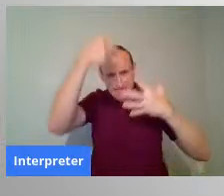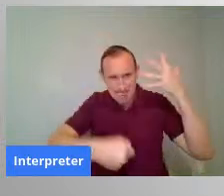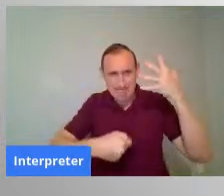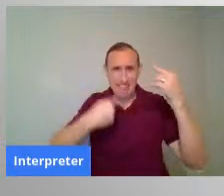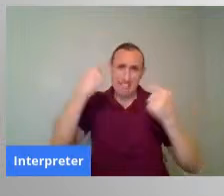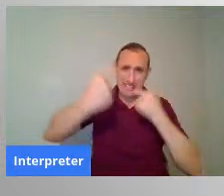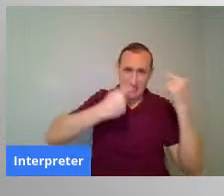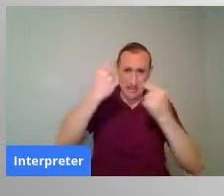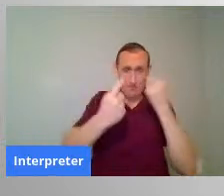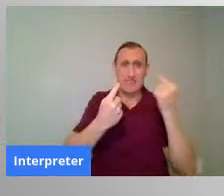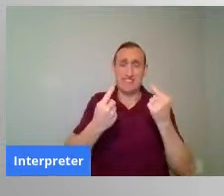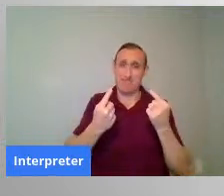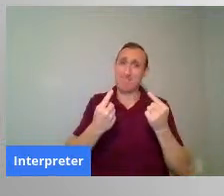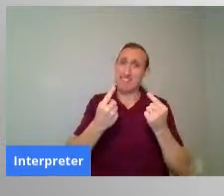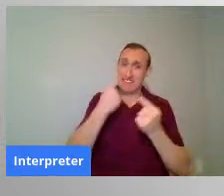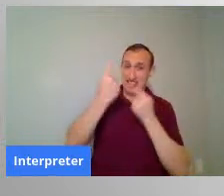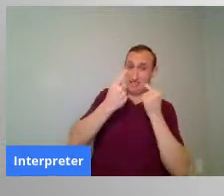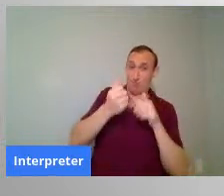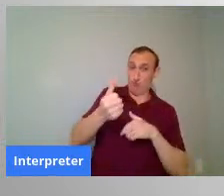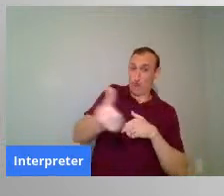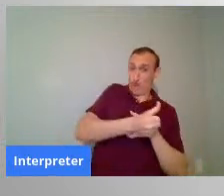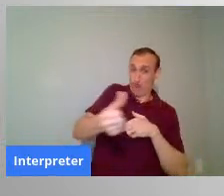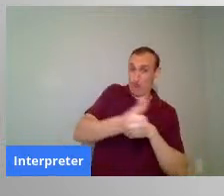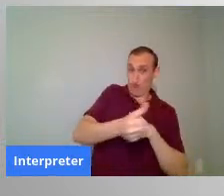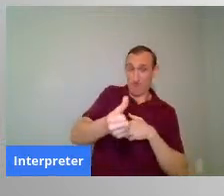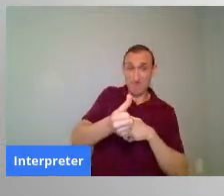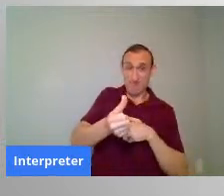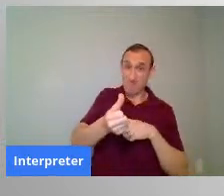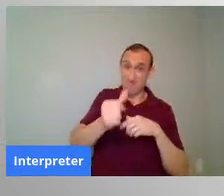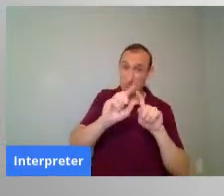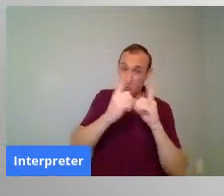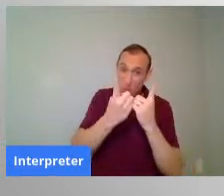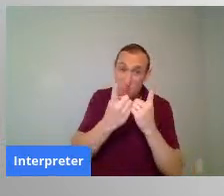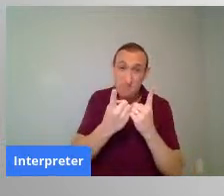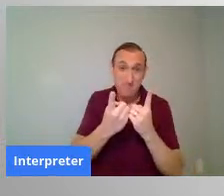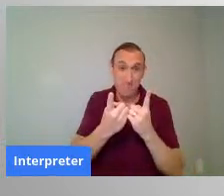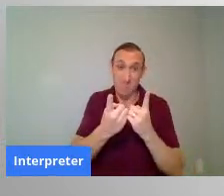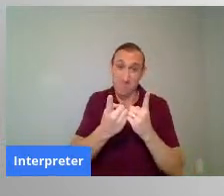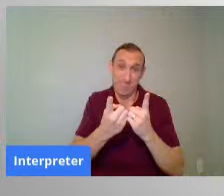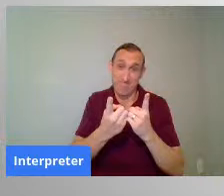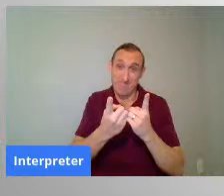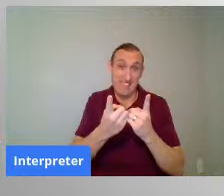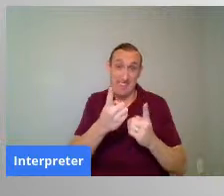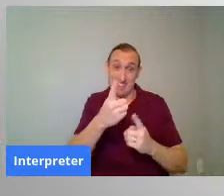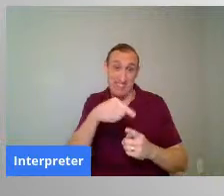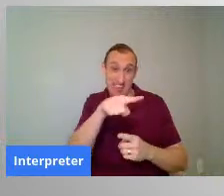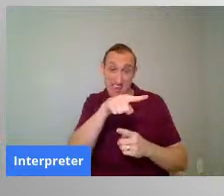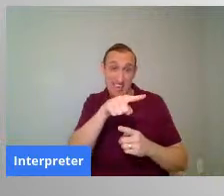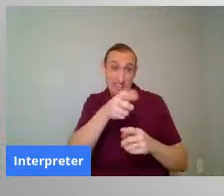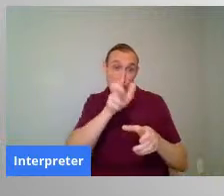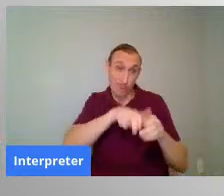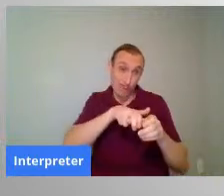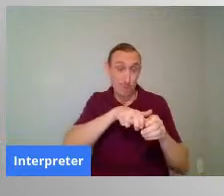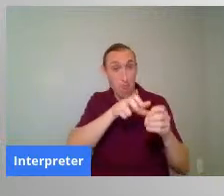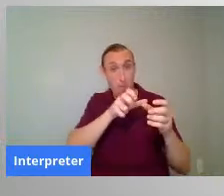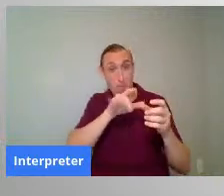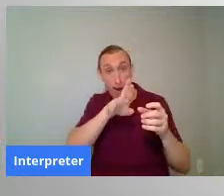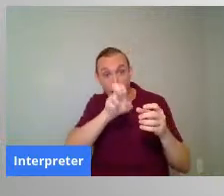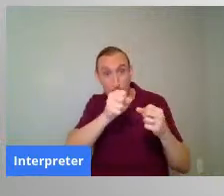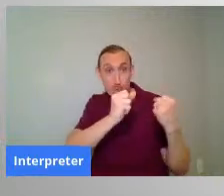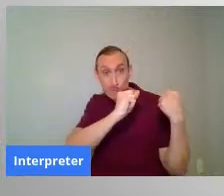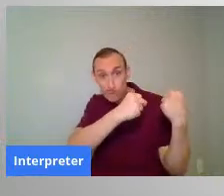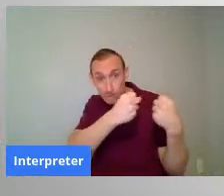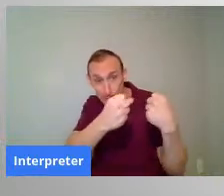who often don't have the flexibility to either socially distance. And even if they do, they are